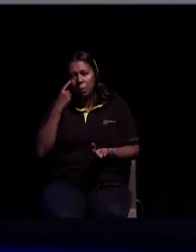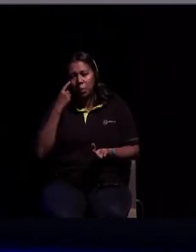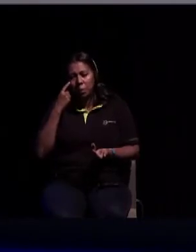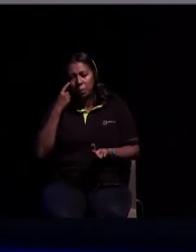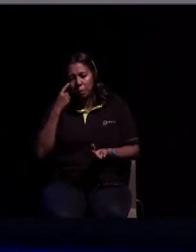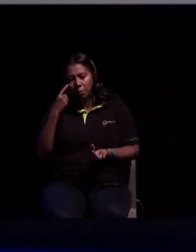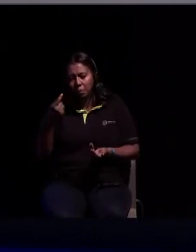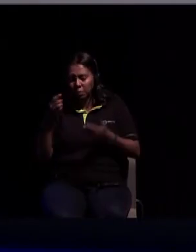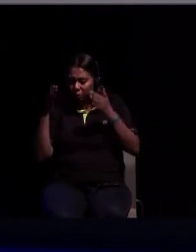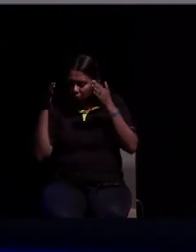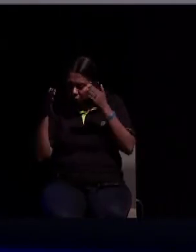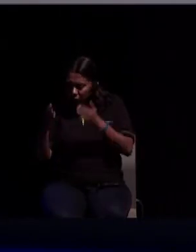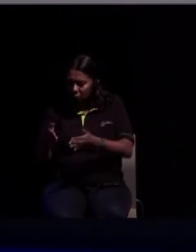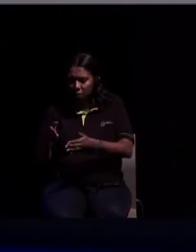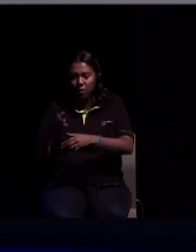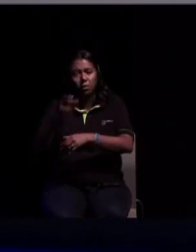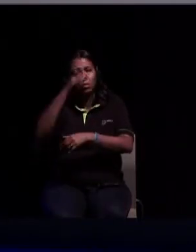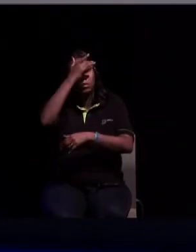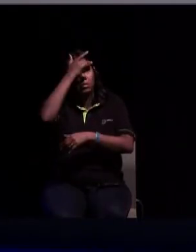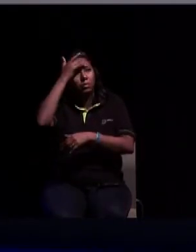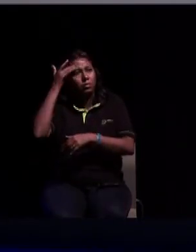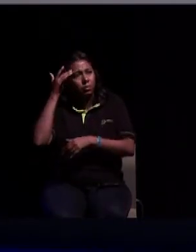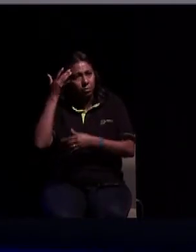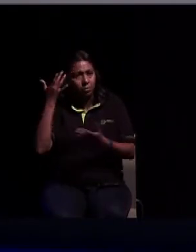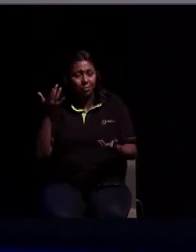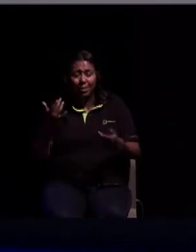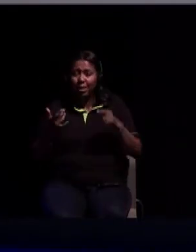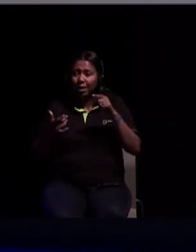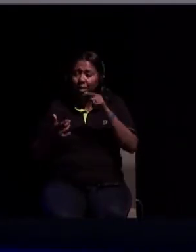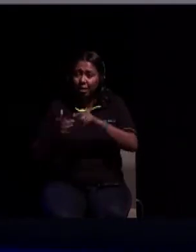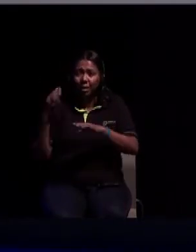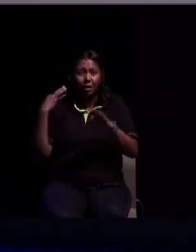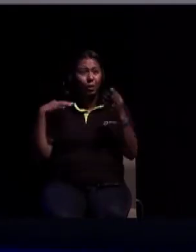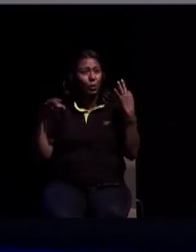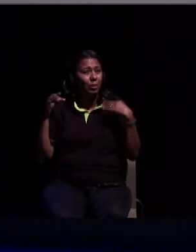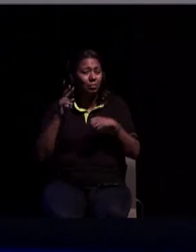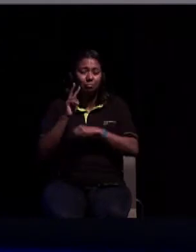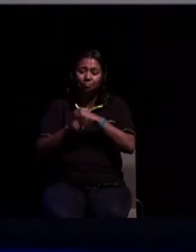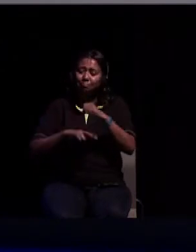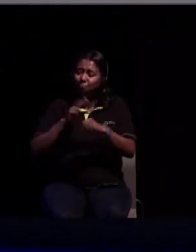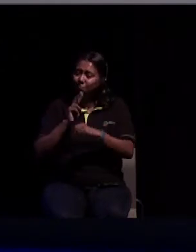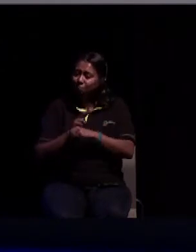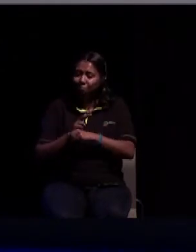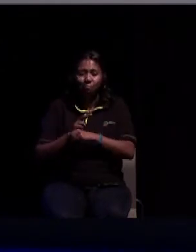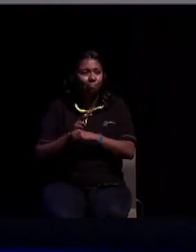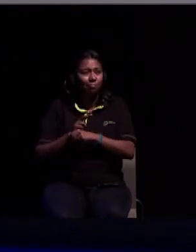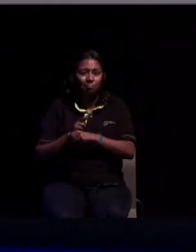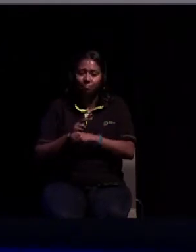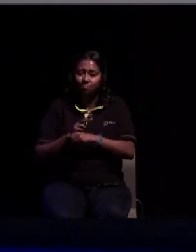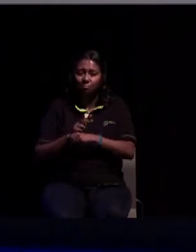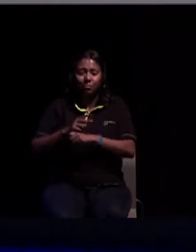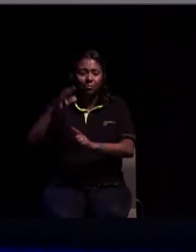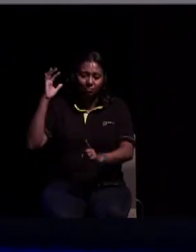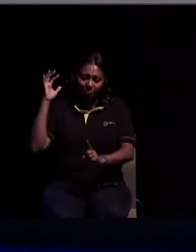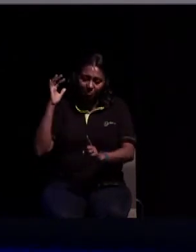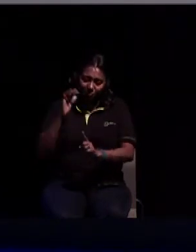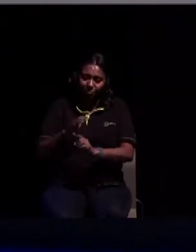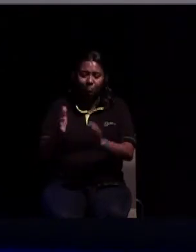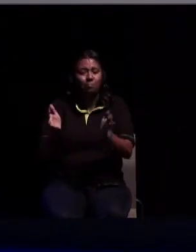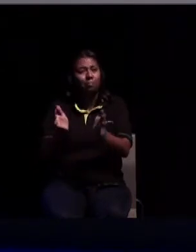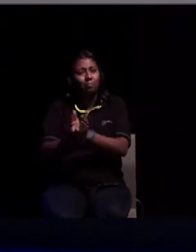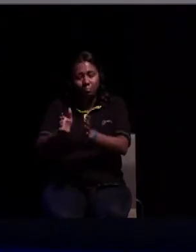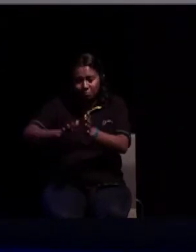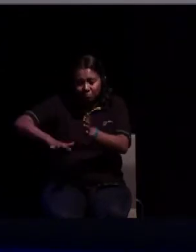of tourism, in my opinion. And in fact, there's community conflicts about to happen. And my view from what I've seen is